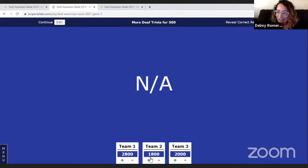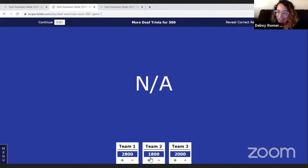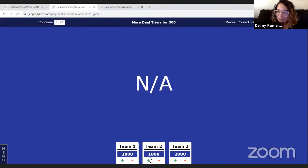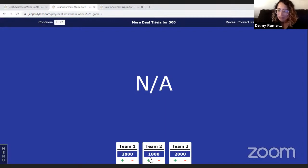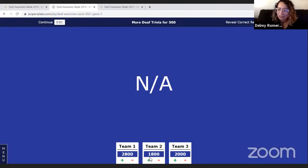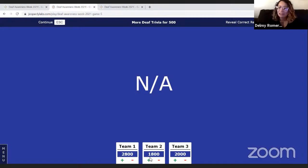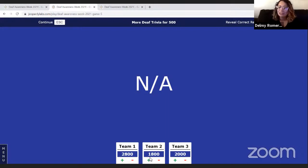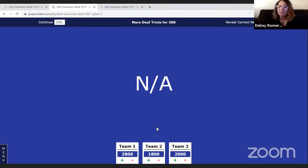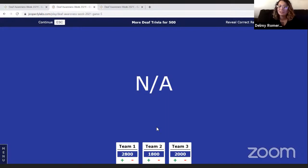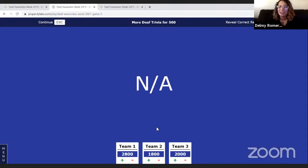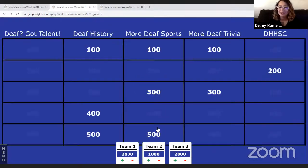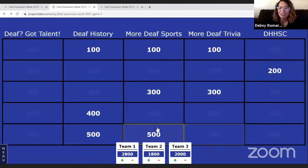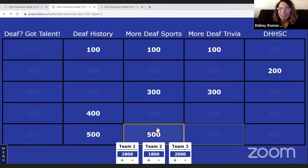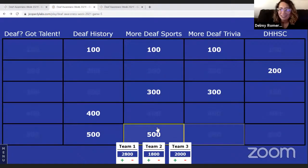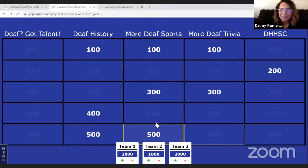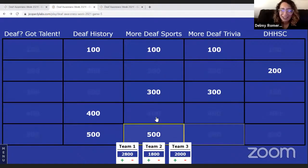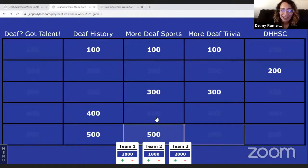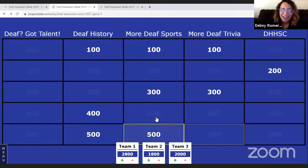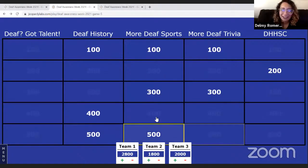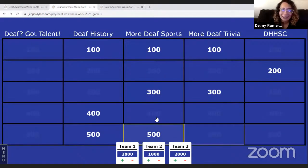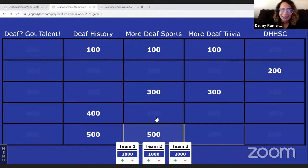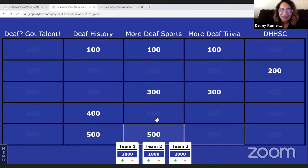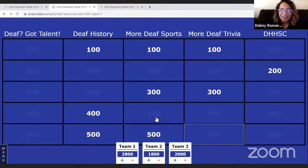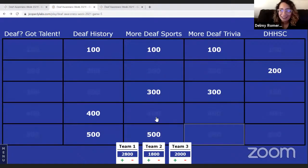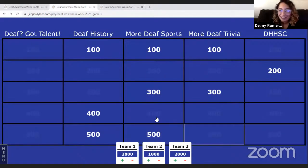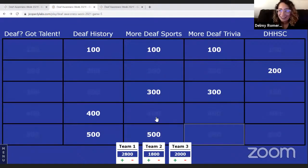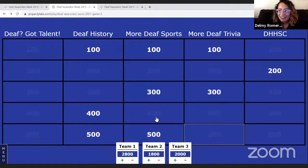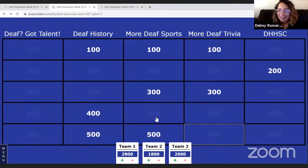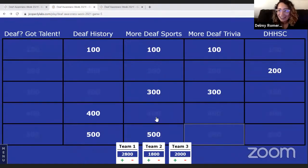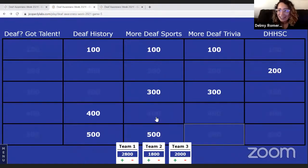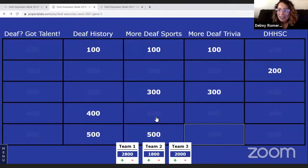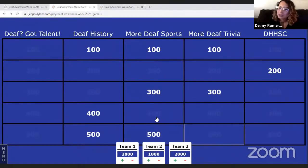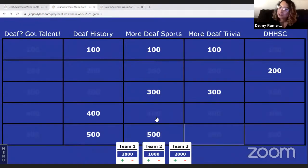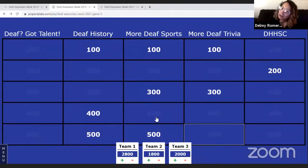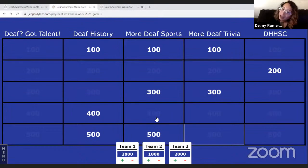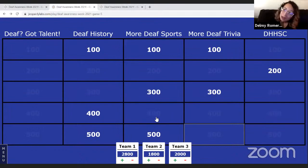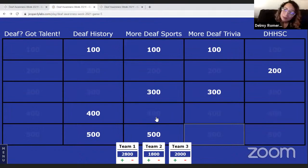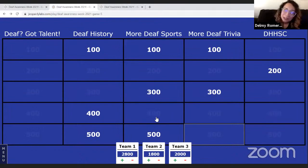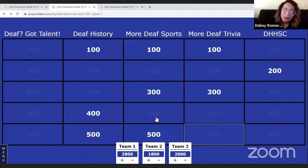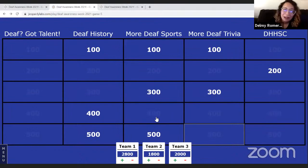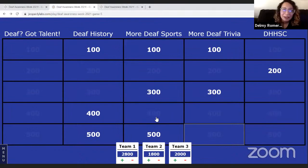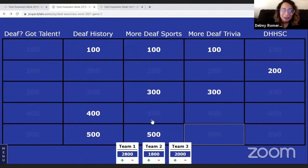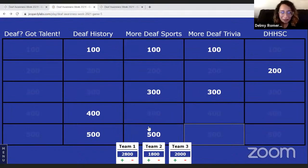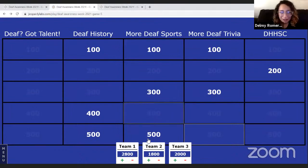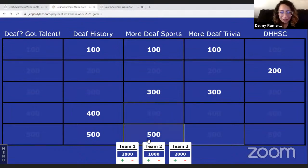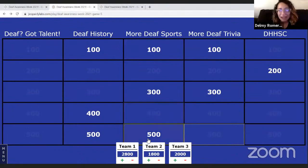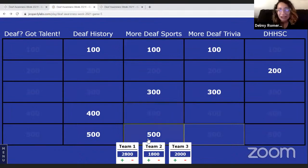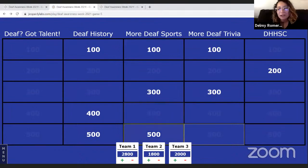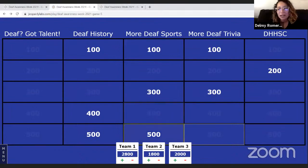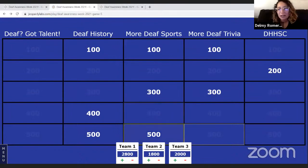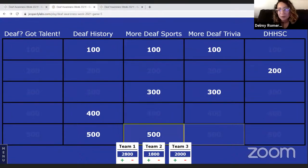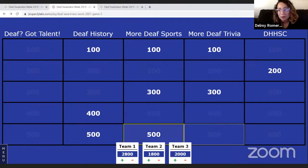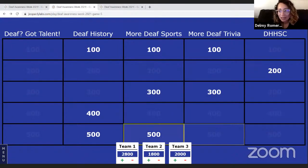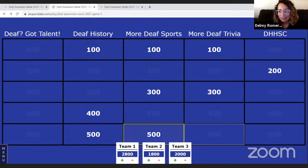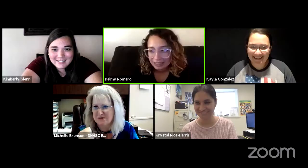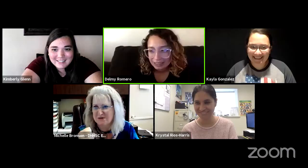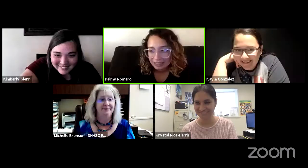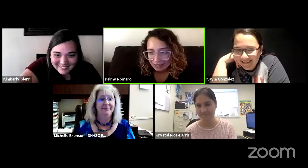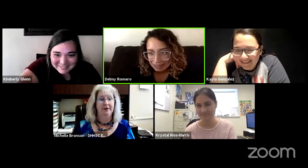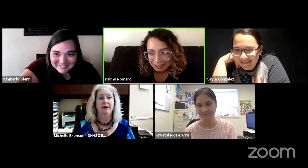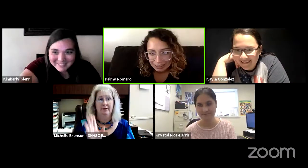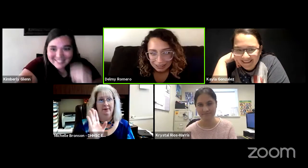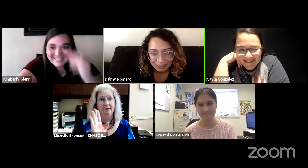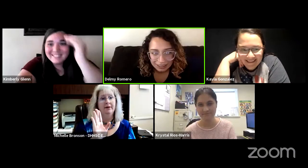And Kayla's saying, Michelle, you're very lucky today. So go ahead, Michelle, another category and